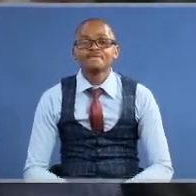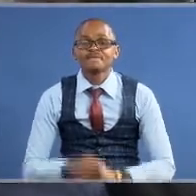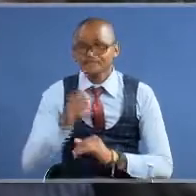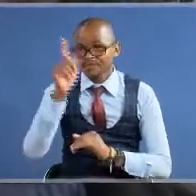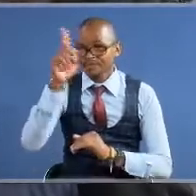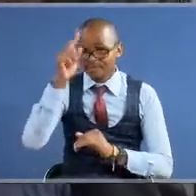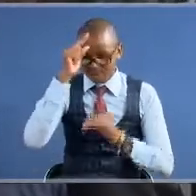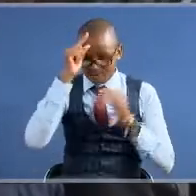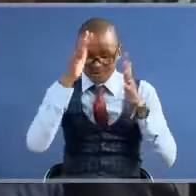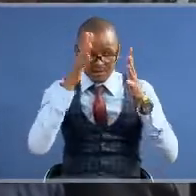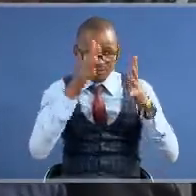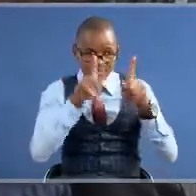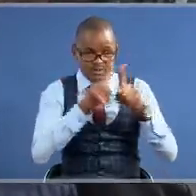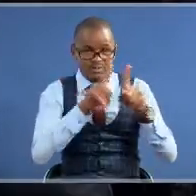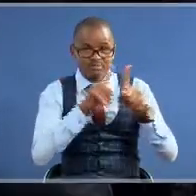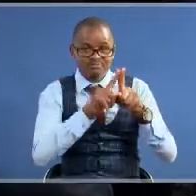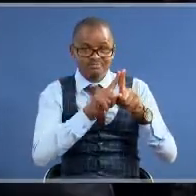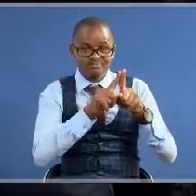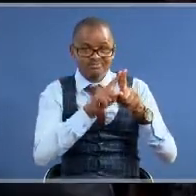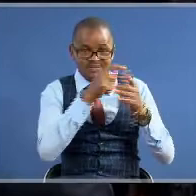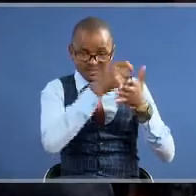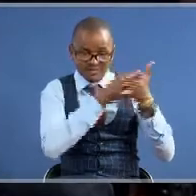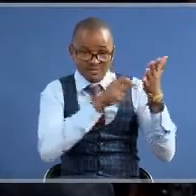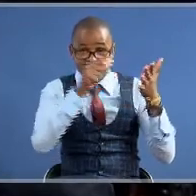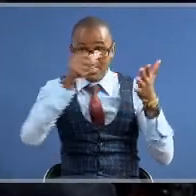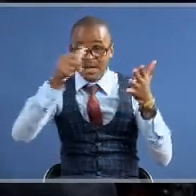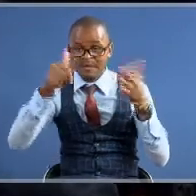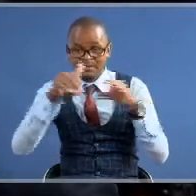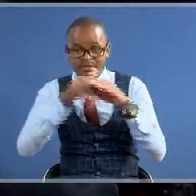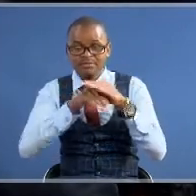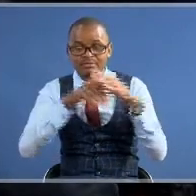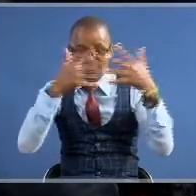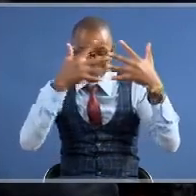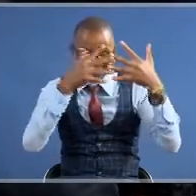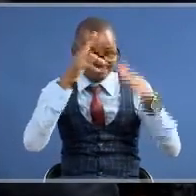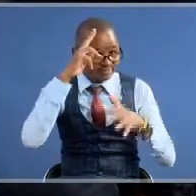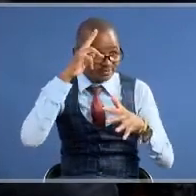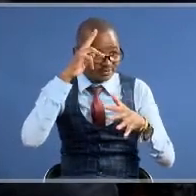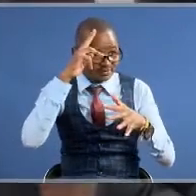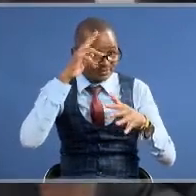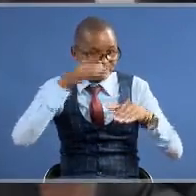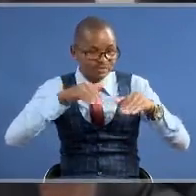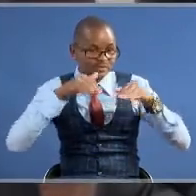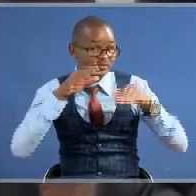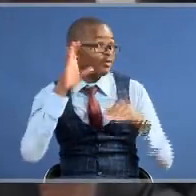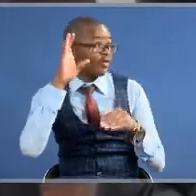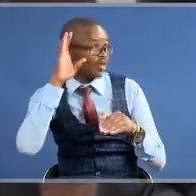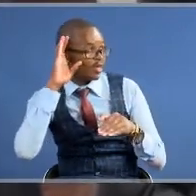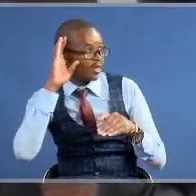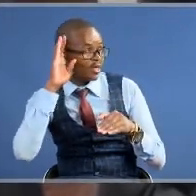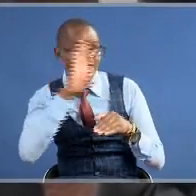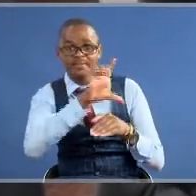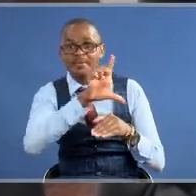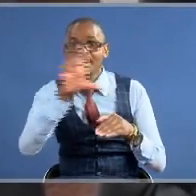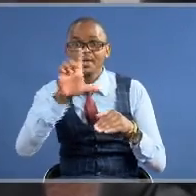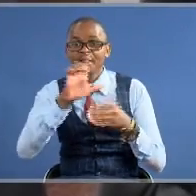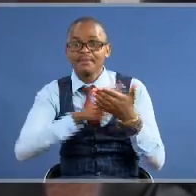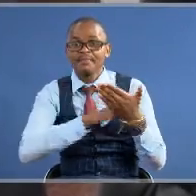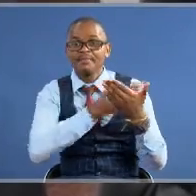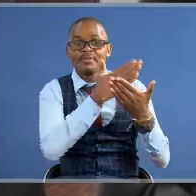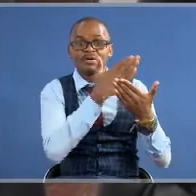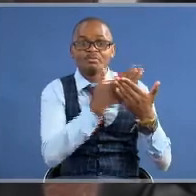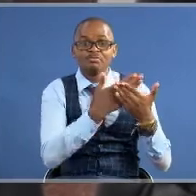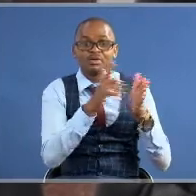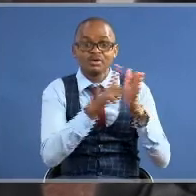Nairobi Governor Mike Sonko and his co-accused will have to remain in police custody pending the ruling on his bail application in the graft case.